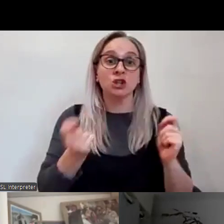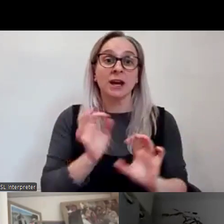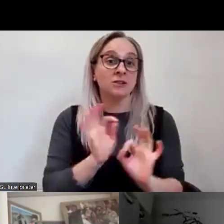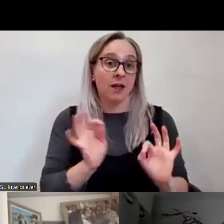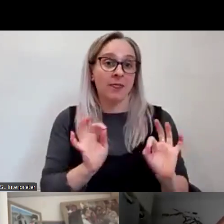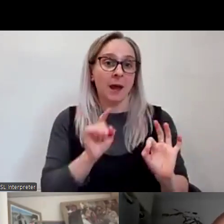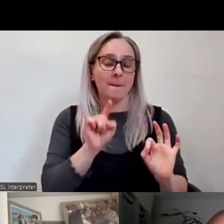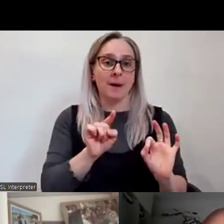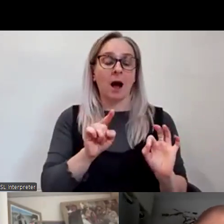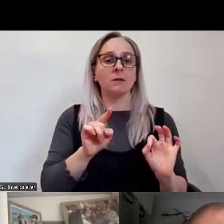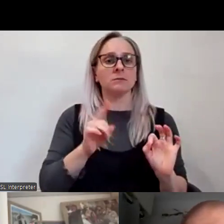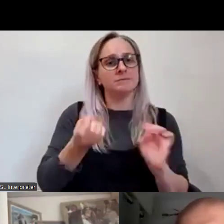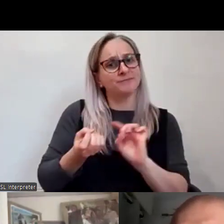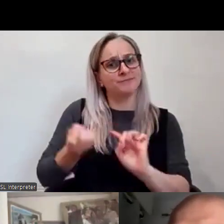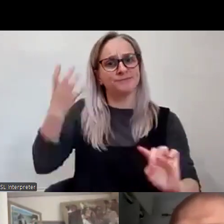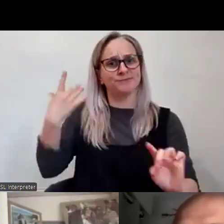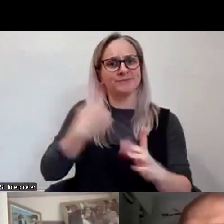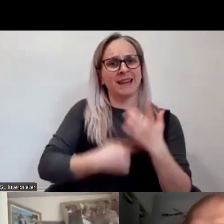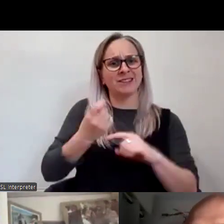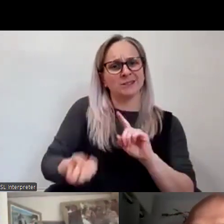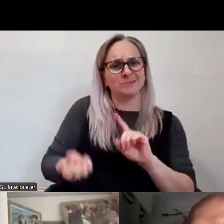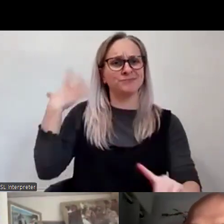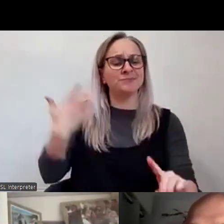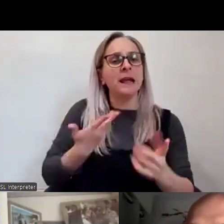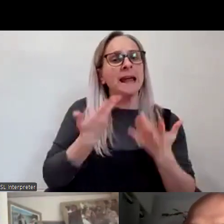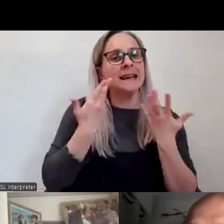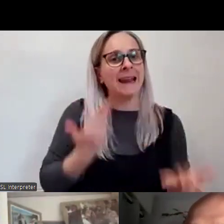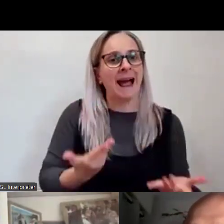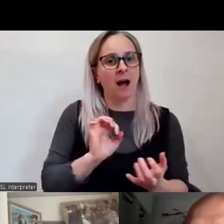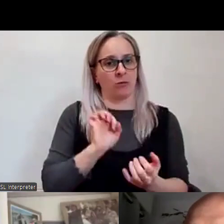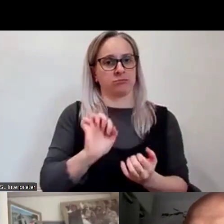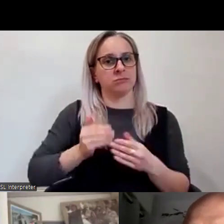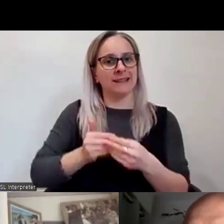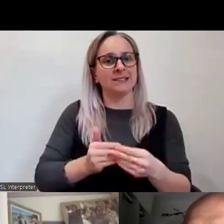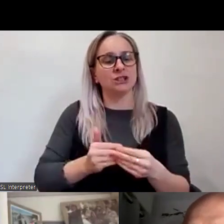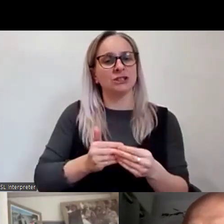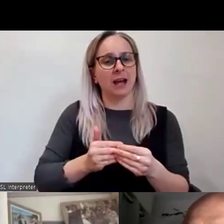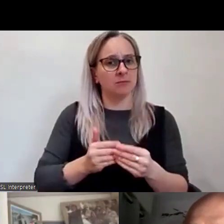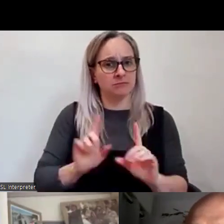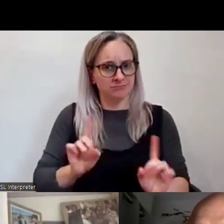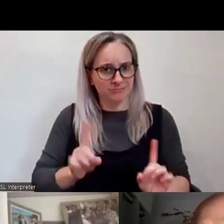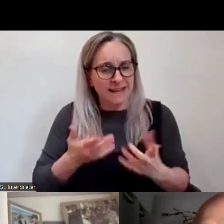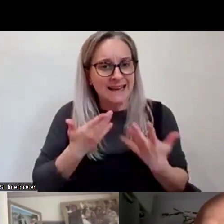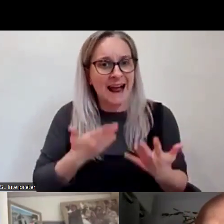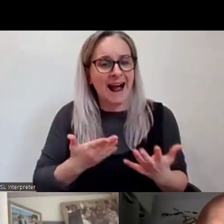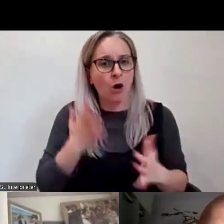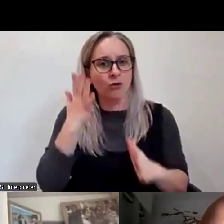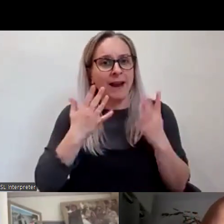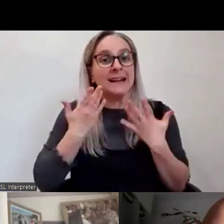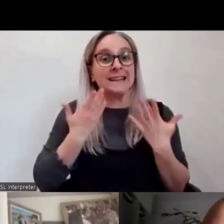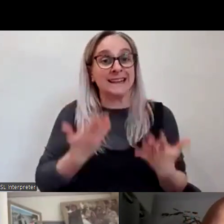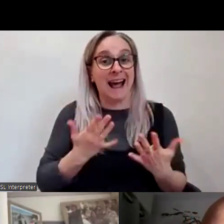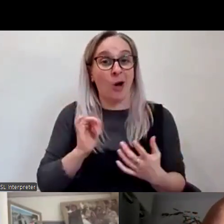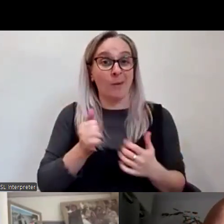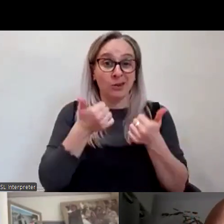are you? Where is your leadership learning about you at the moment? Where are you in your leadership journey? So I would say you might want to use that as a